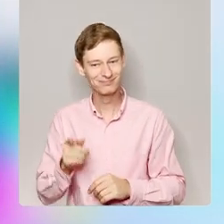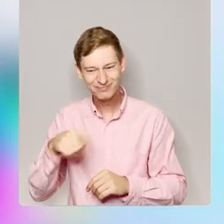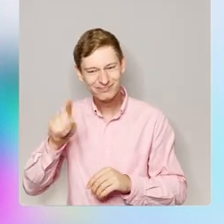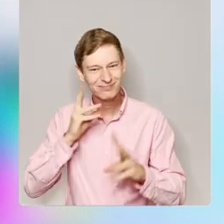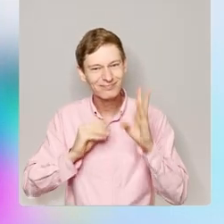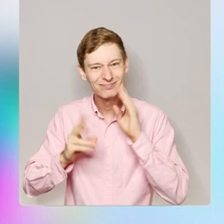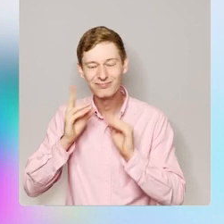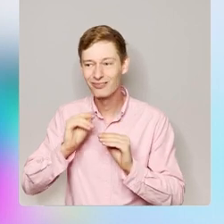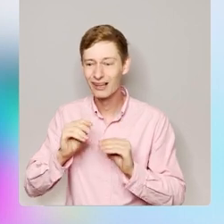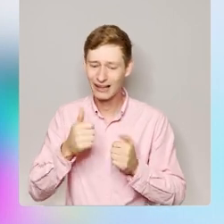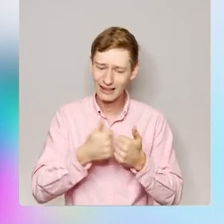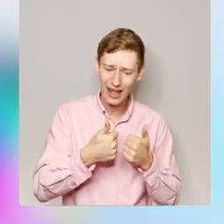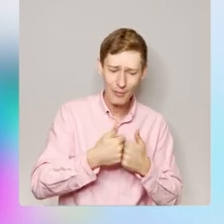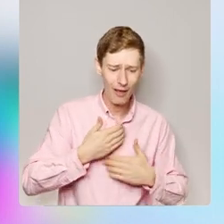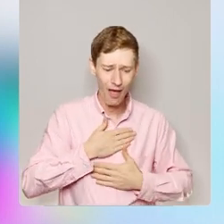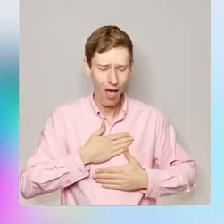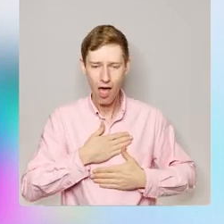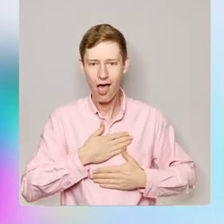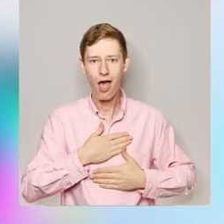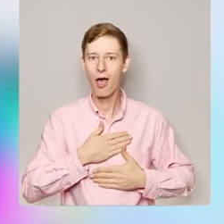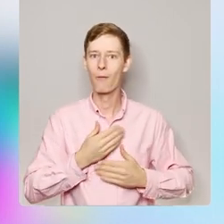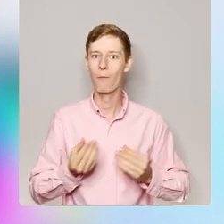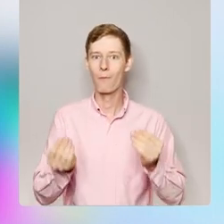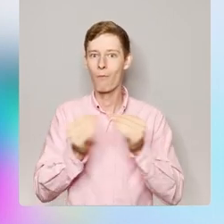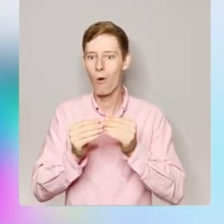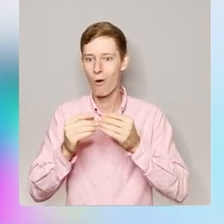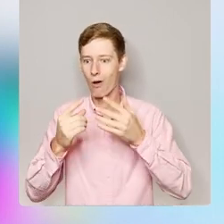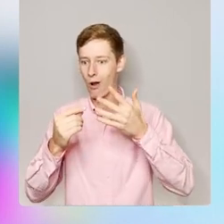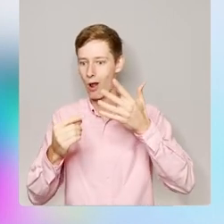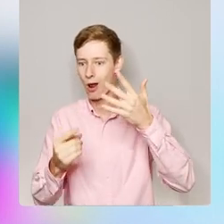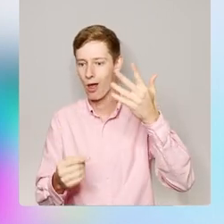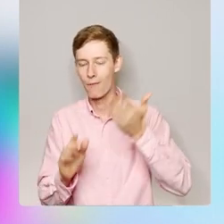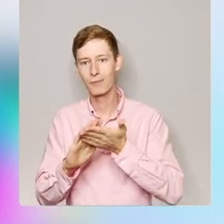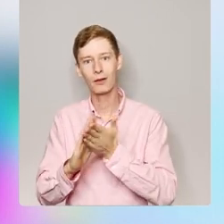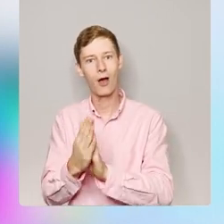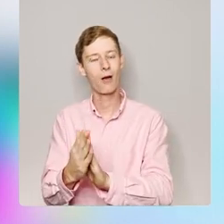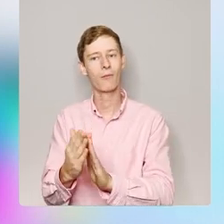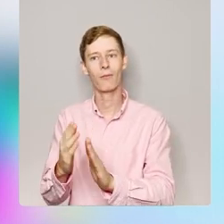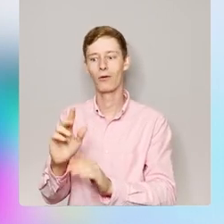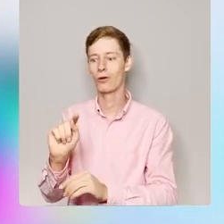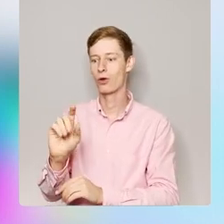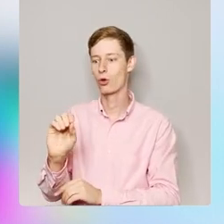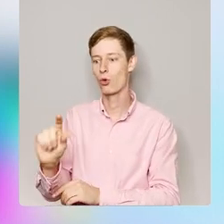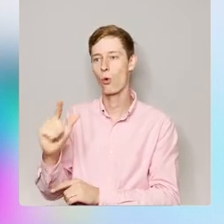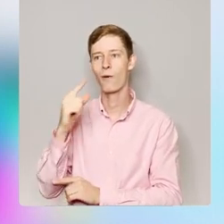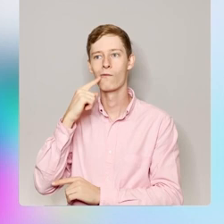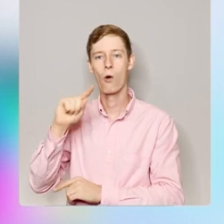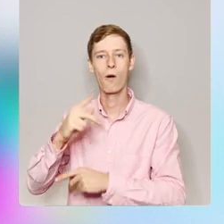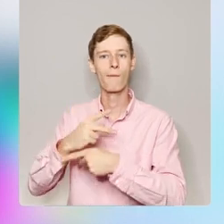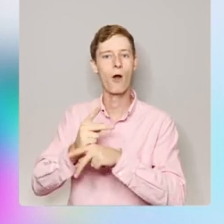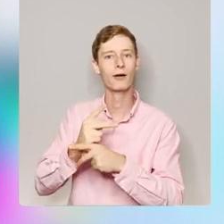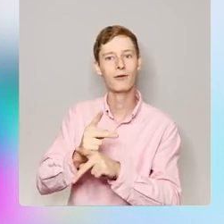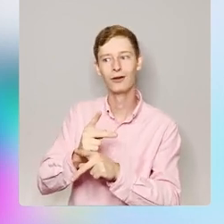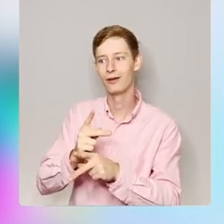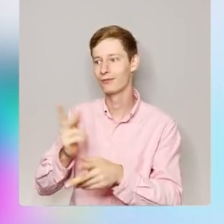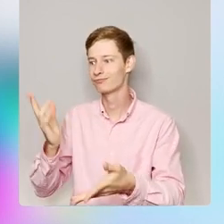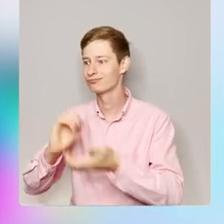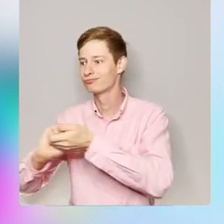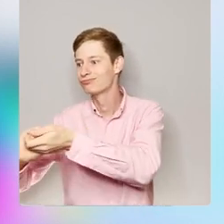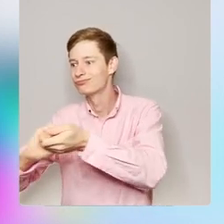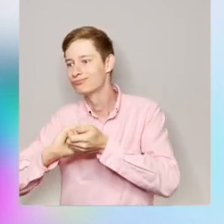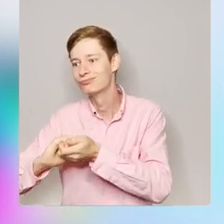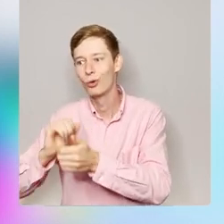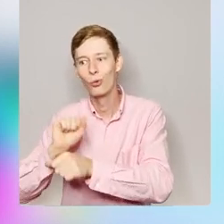go beyond gaming and entertainment, starting to transform VR into a tool for productivity, collaboration, and getting things